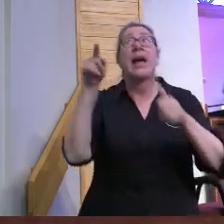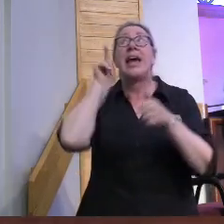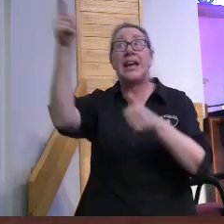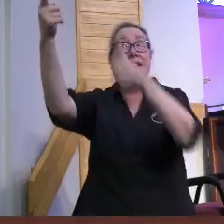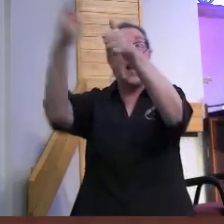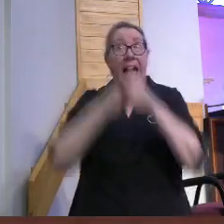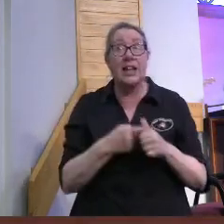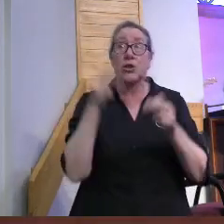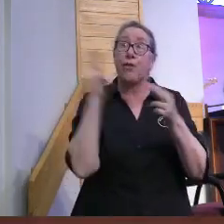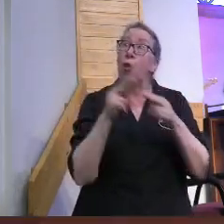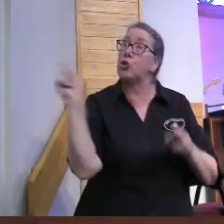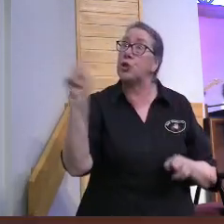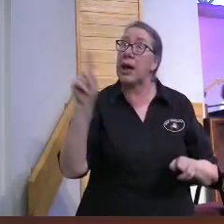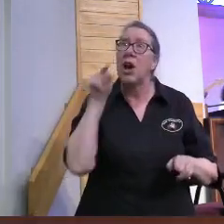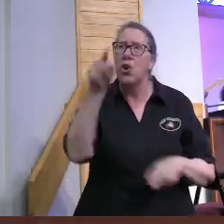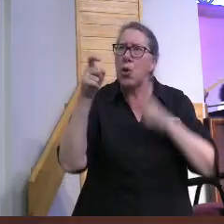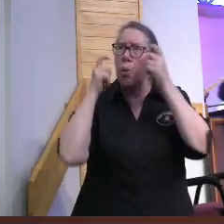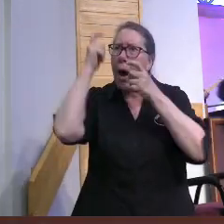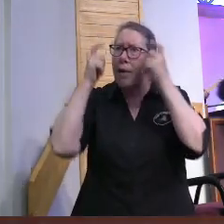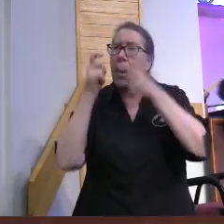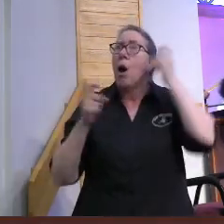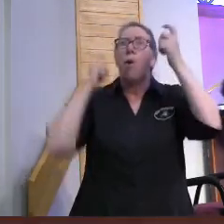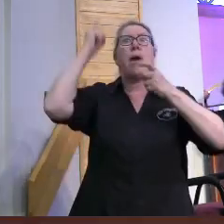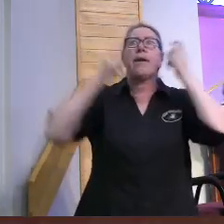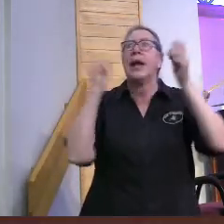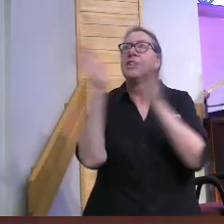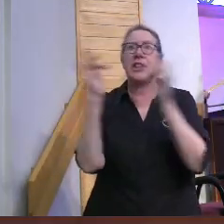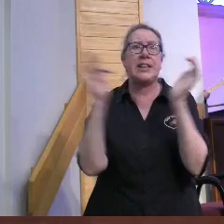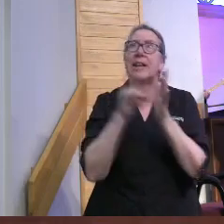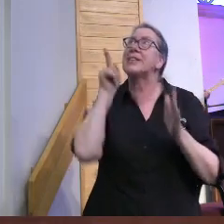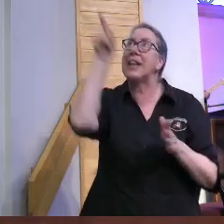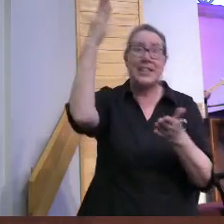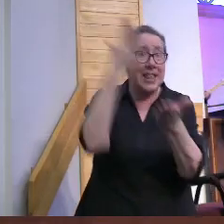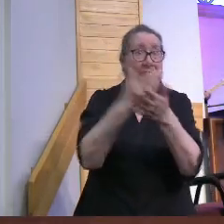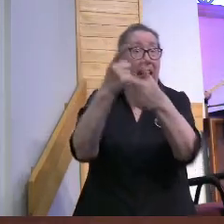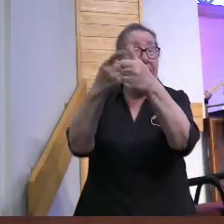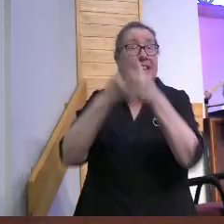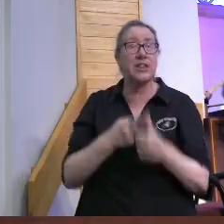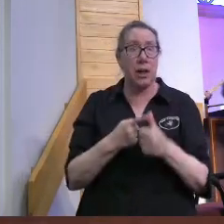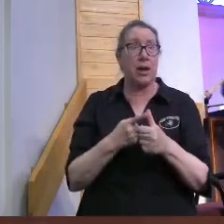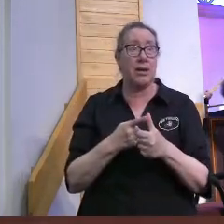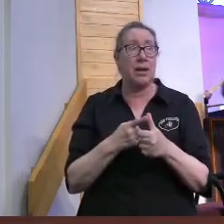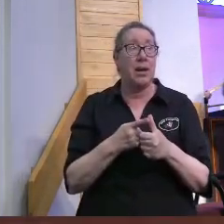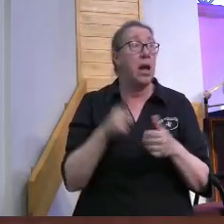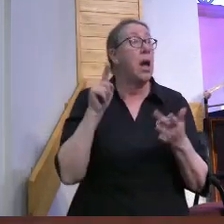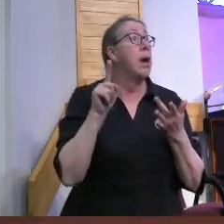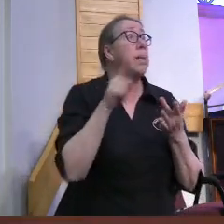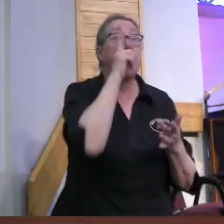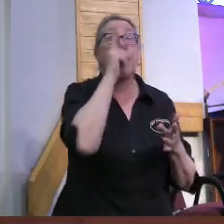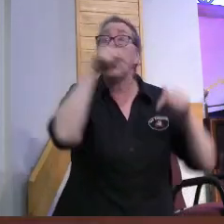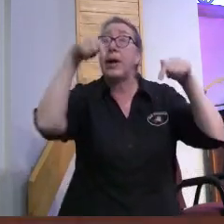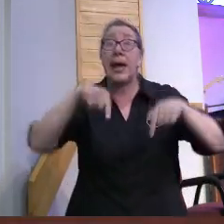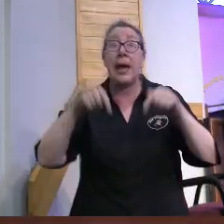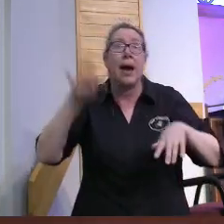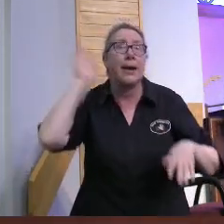today. If you're anxious, if you're worried, Jesus is the answer. And if there's anybody here, listen to me